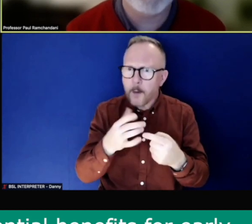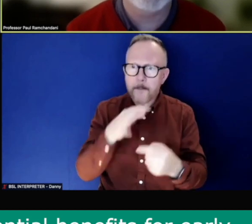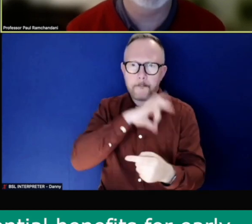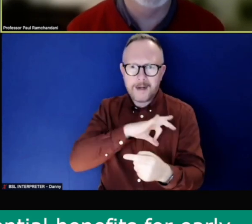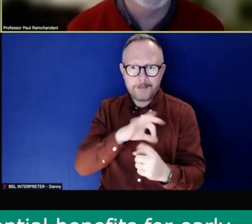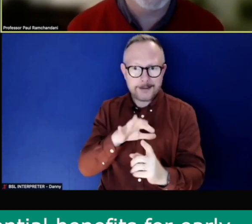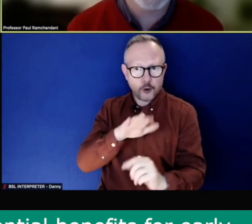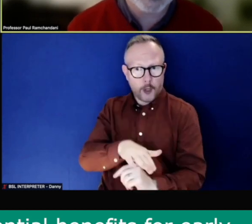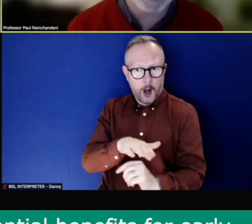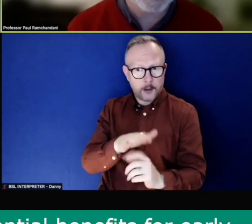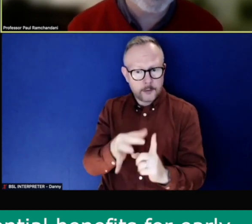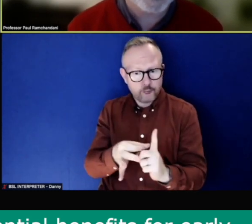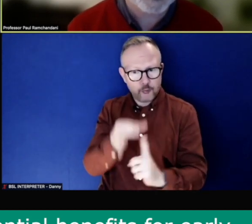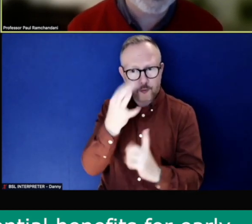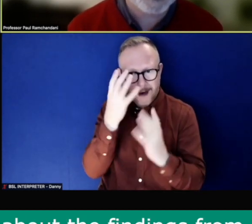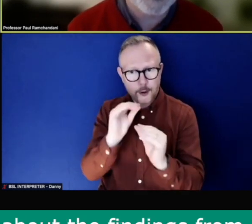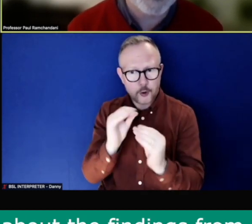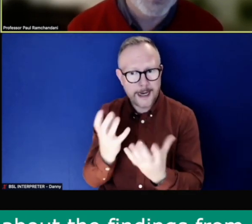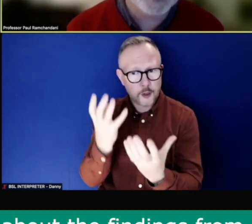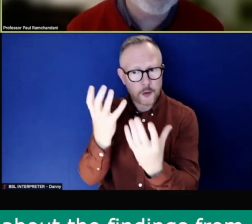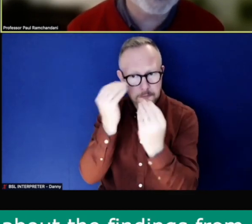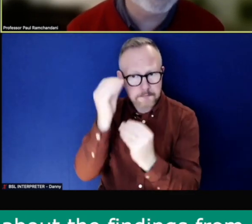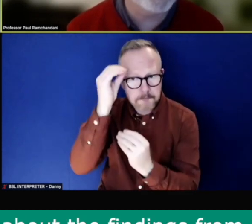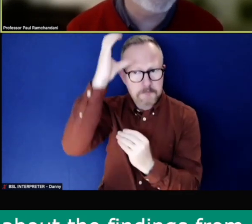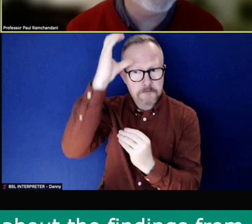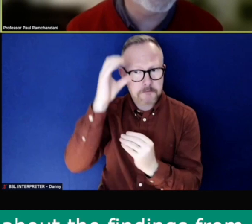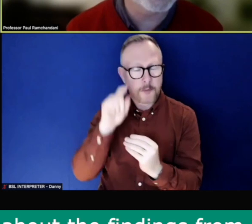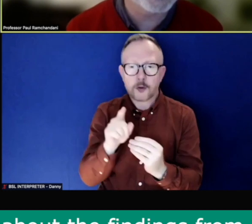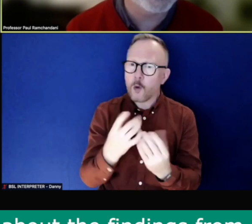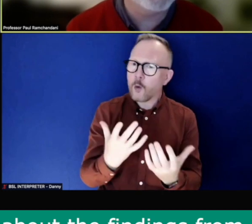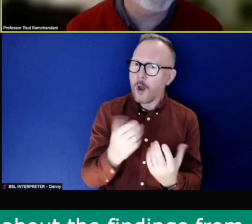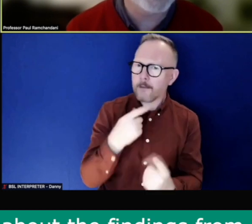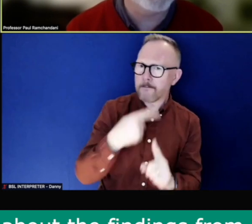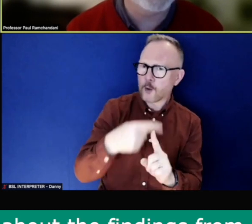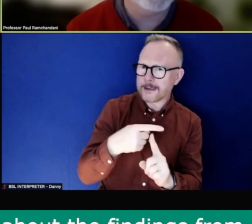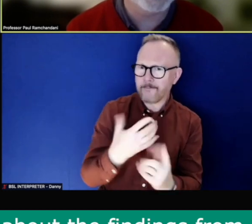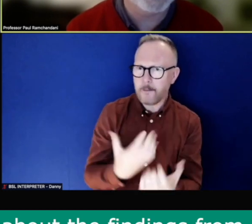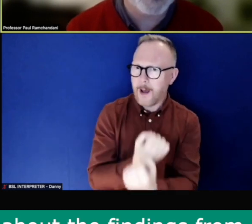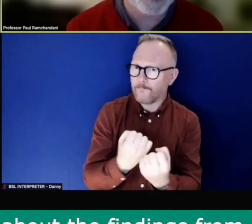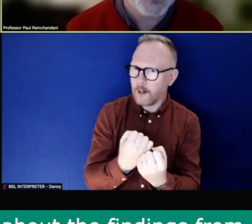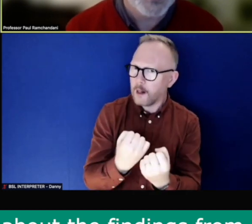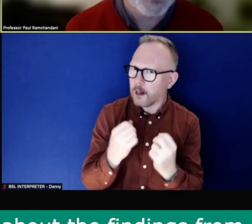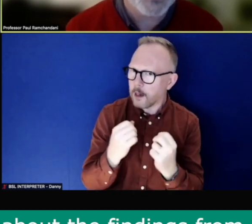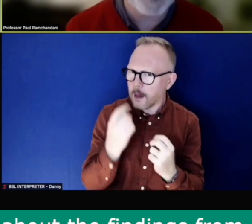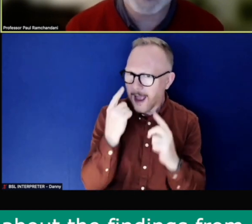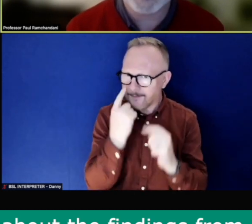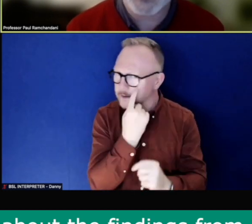quite a powerful signal. And I want to spend a few moments just telling you about the findings from the Healthy Start, Happy